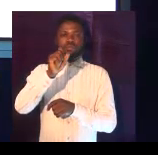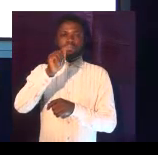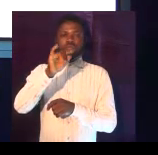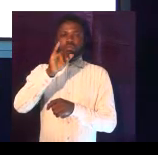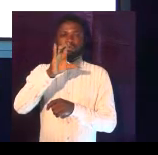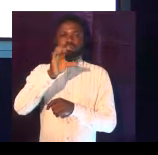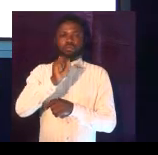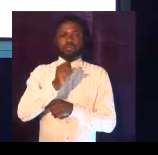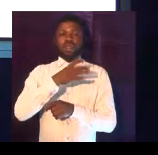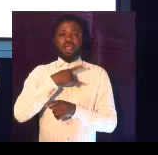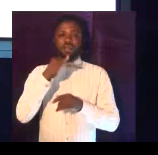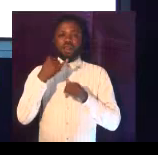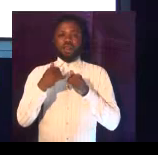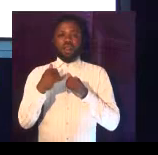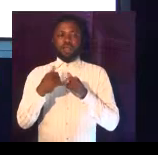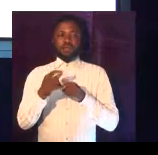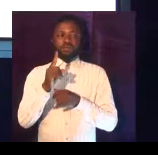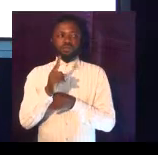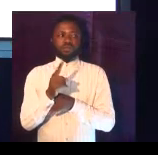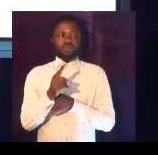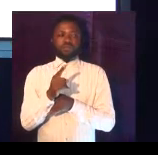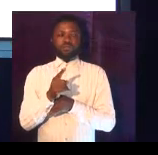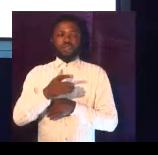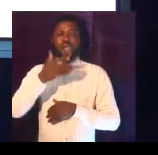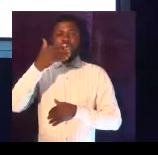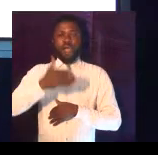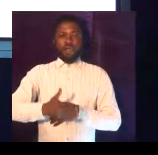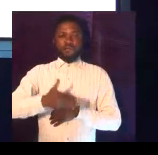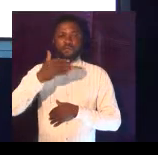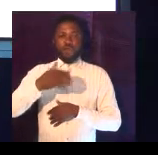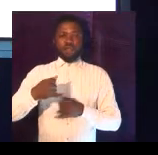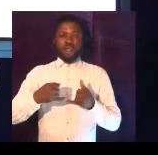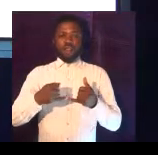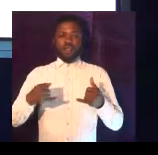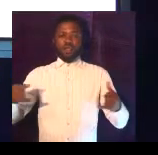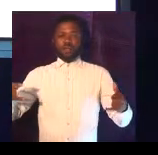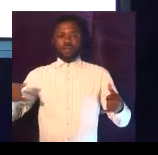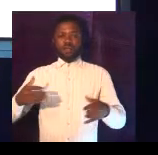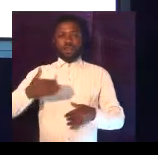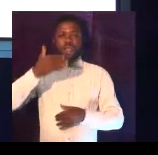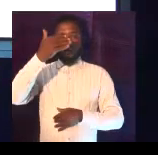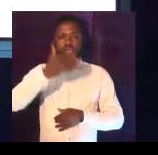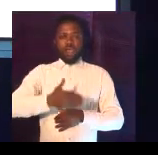book. And the last word, frontline.